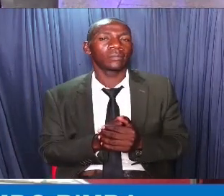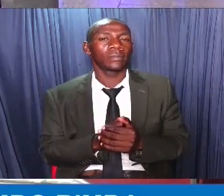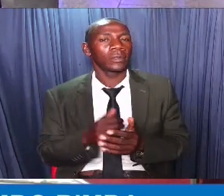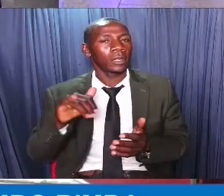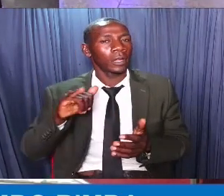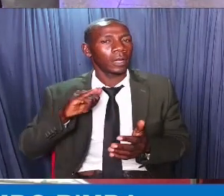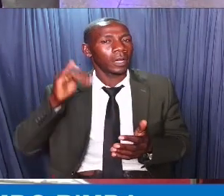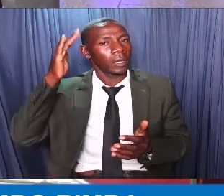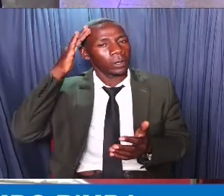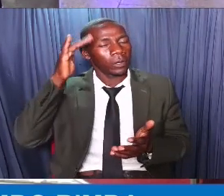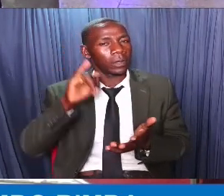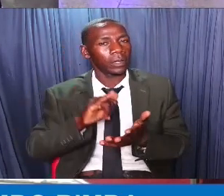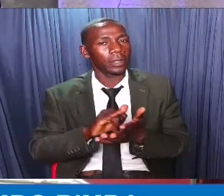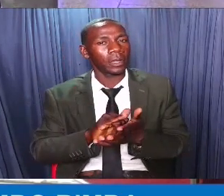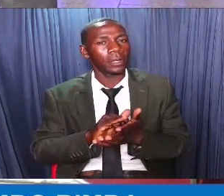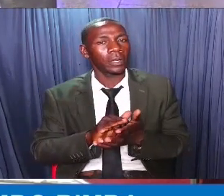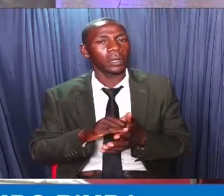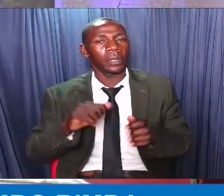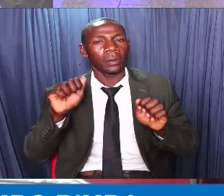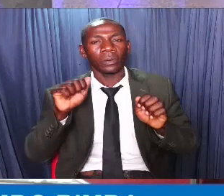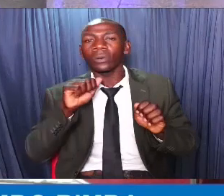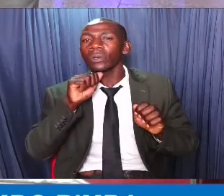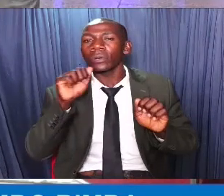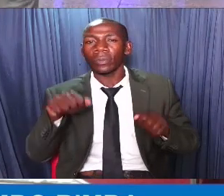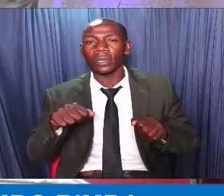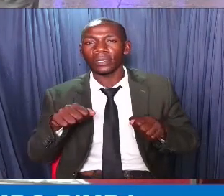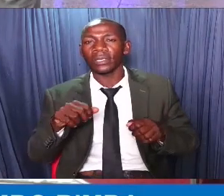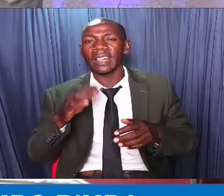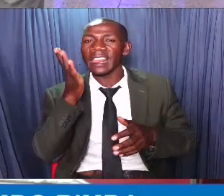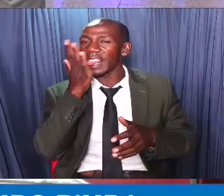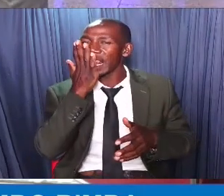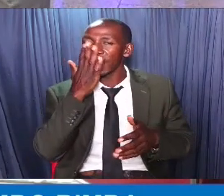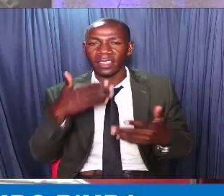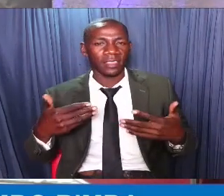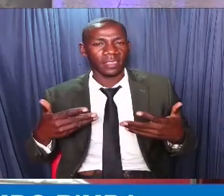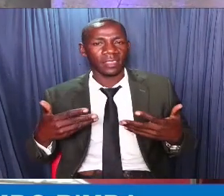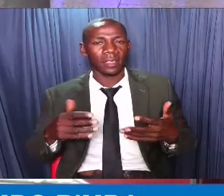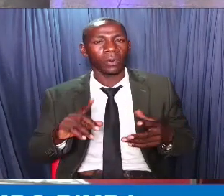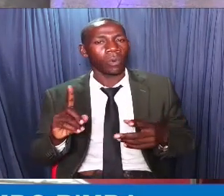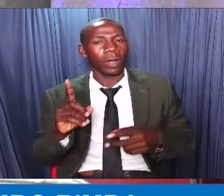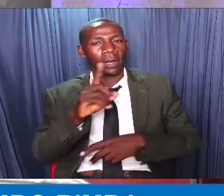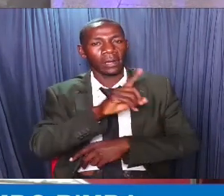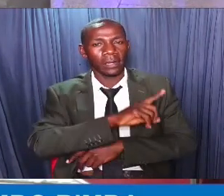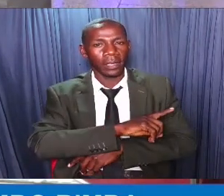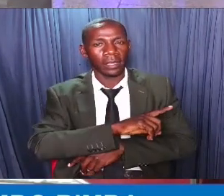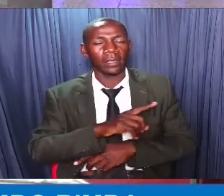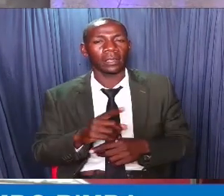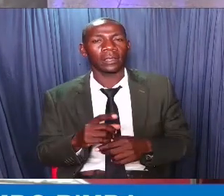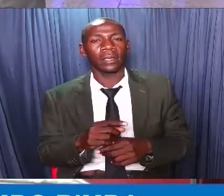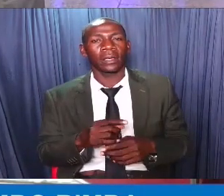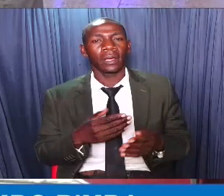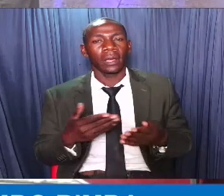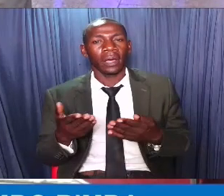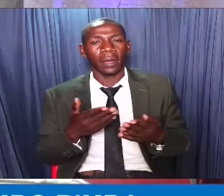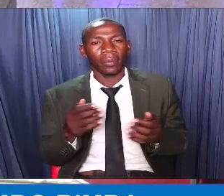Nikajua si haki anywe vitu vya sukari sana. I knew it's not right for her to take sugar. Lakini siku moja but one day after nanunua ile